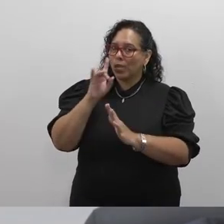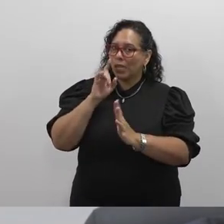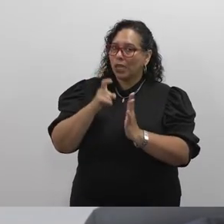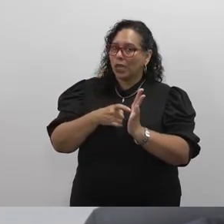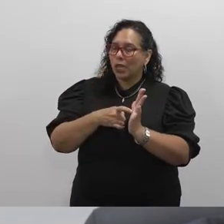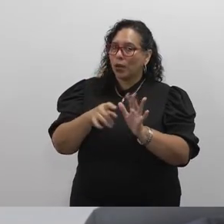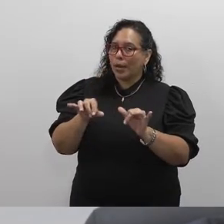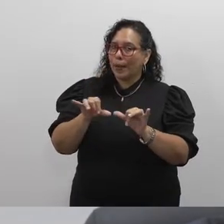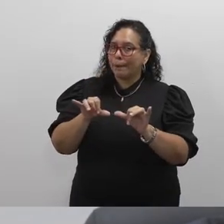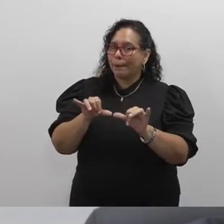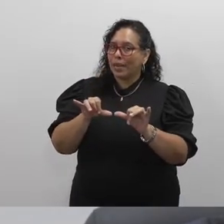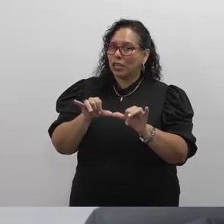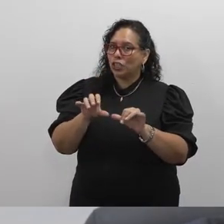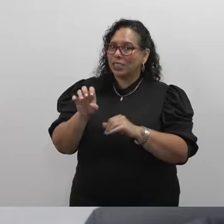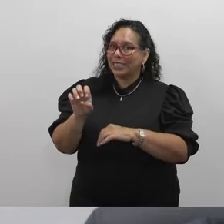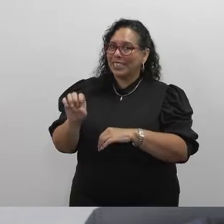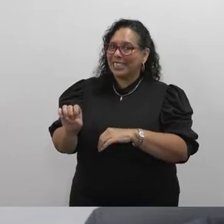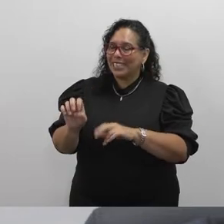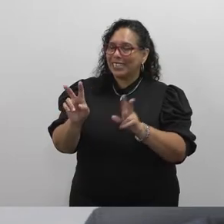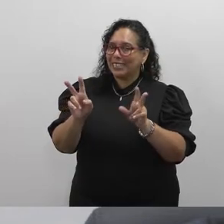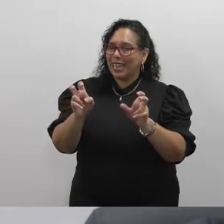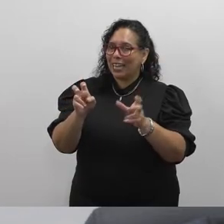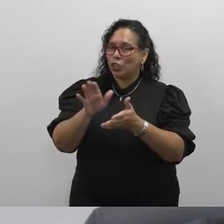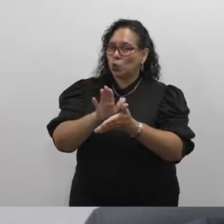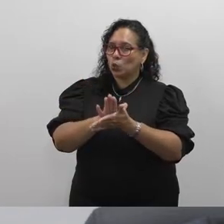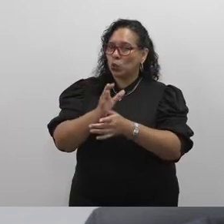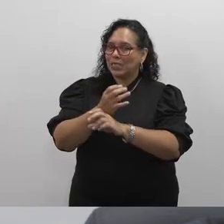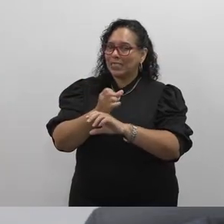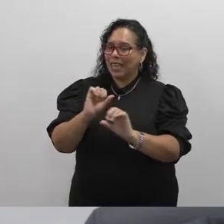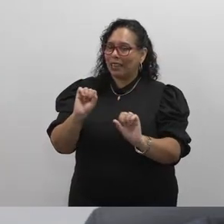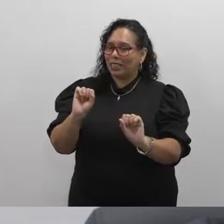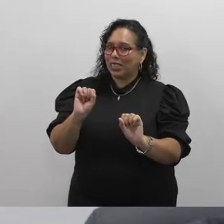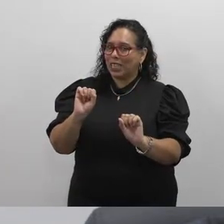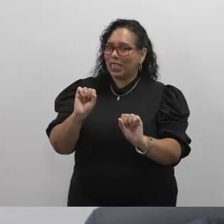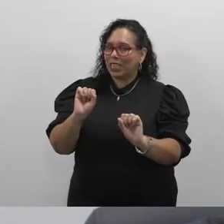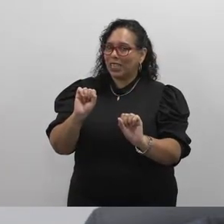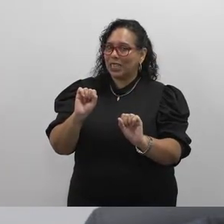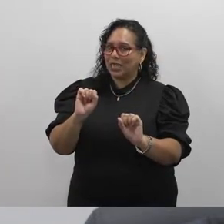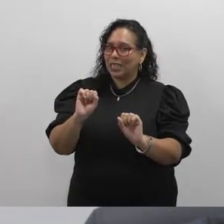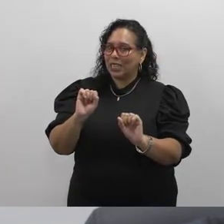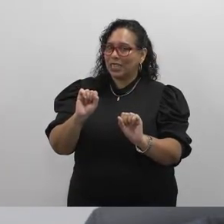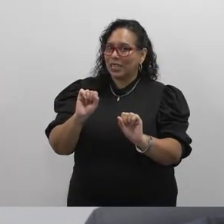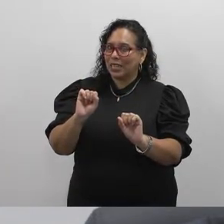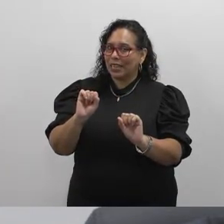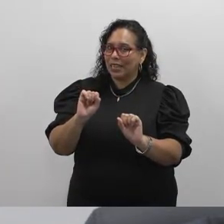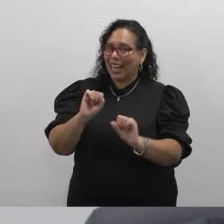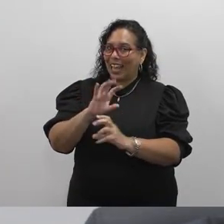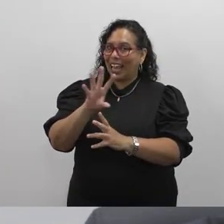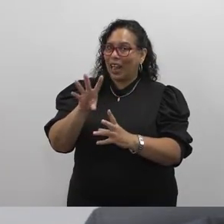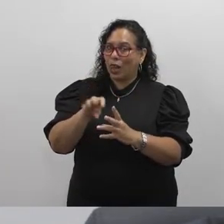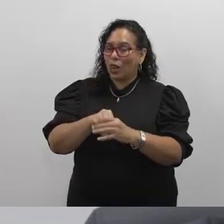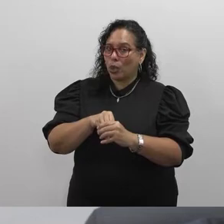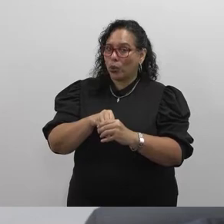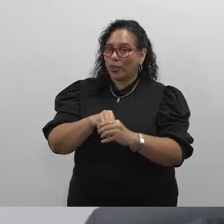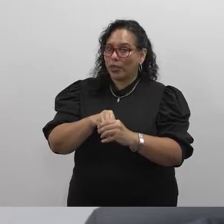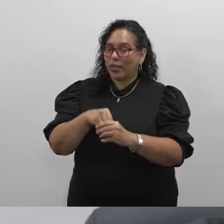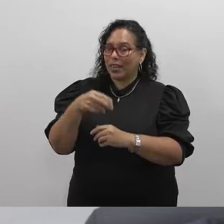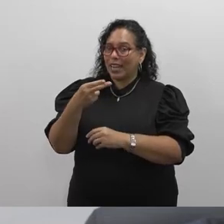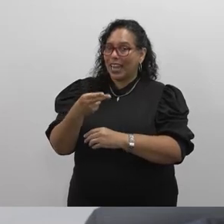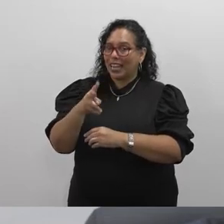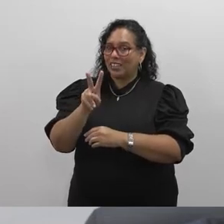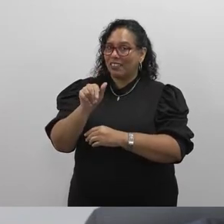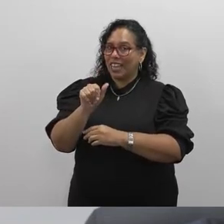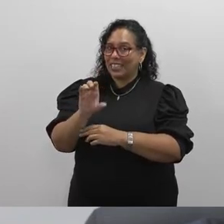Measure E, I think, was titled as school safety, for school safety, and that included the